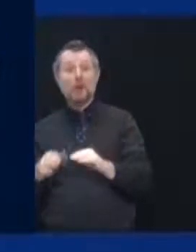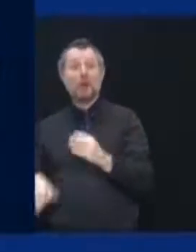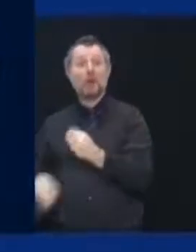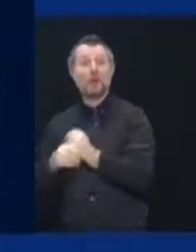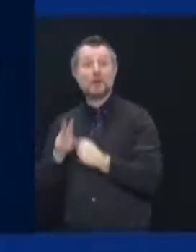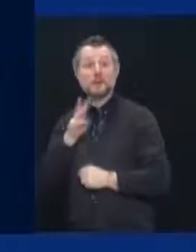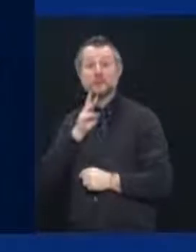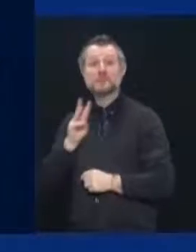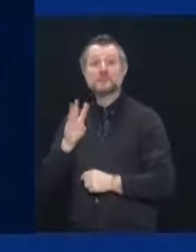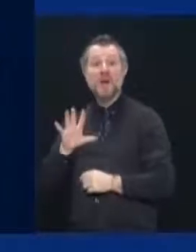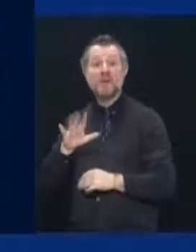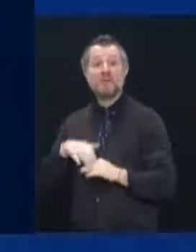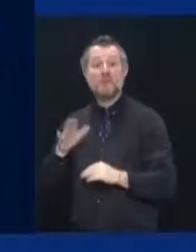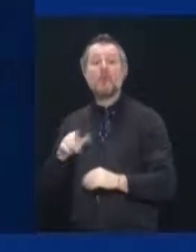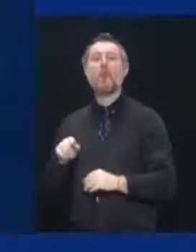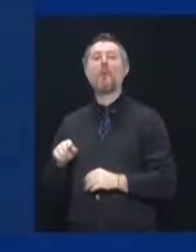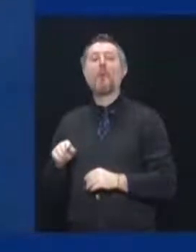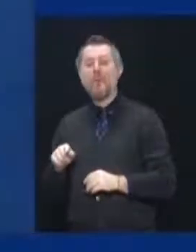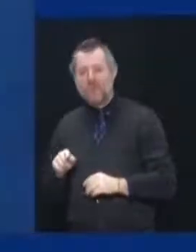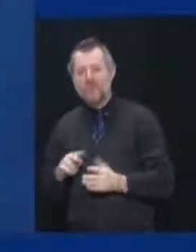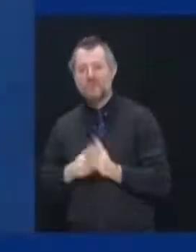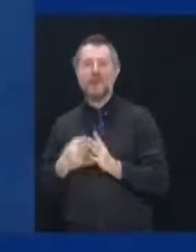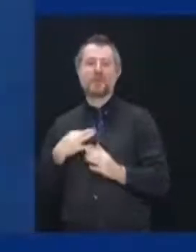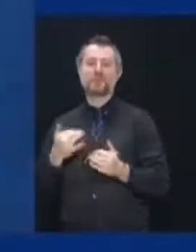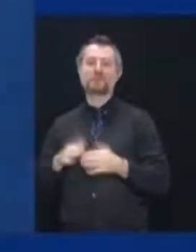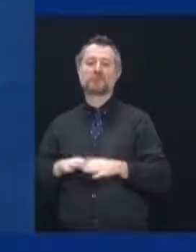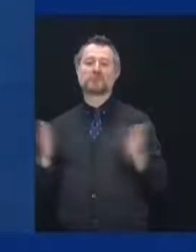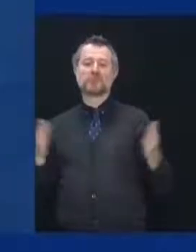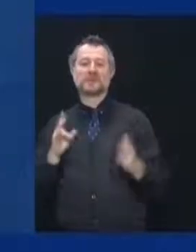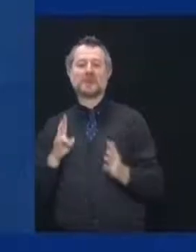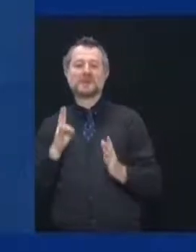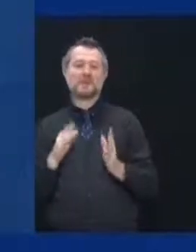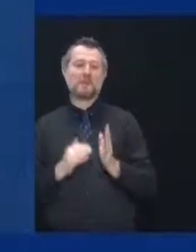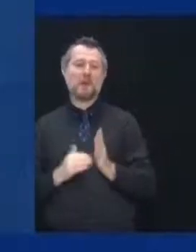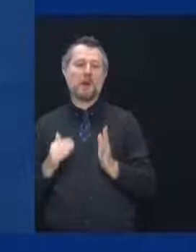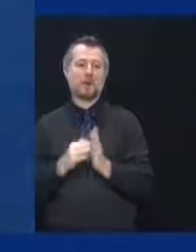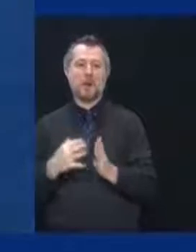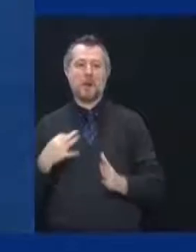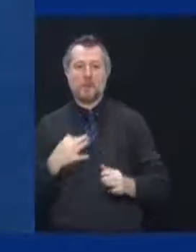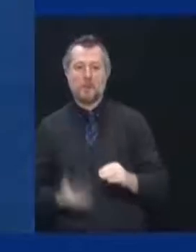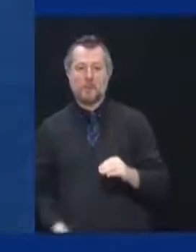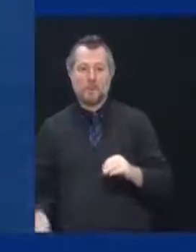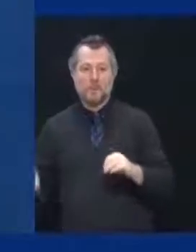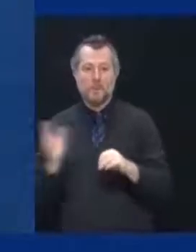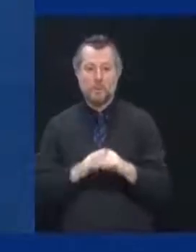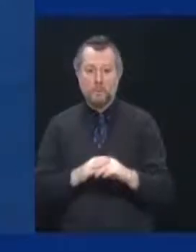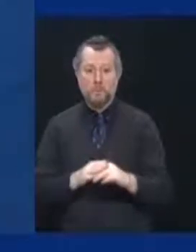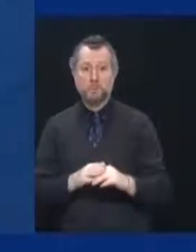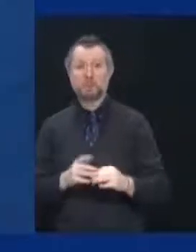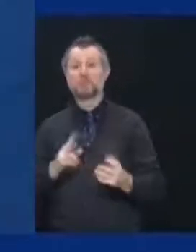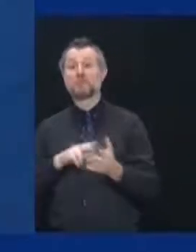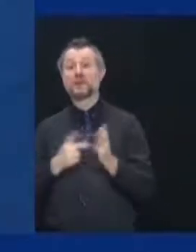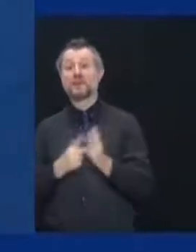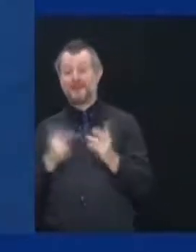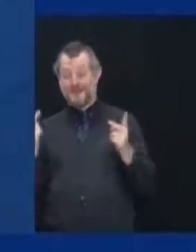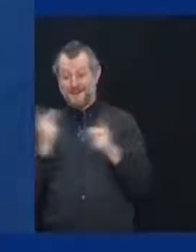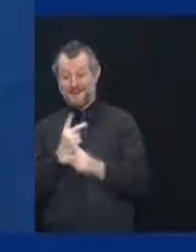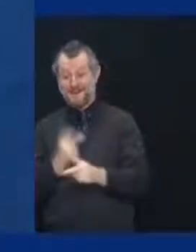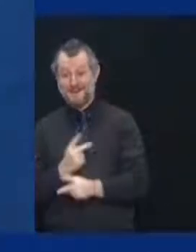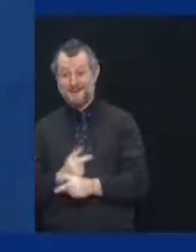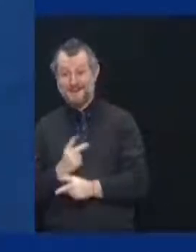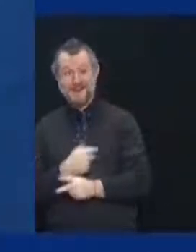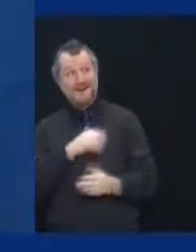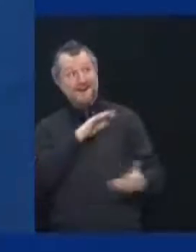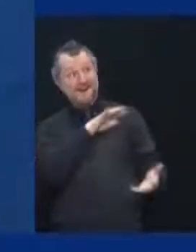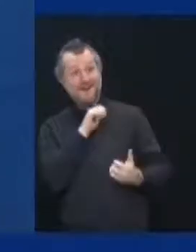you opened it up to 7 million people. 7 million people, we're receiving